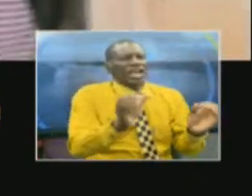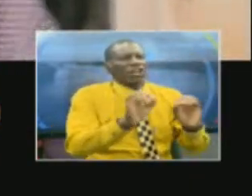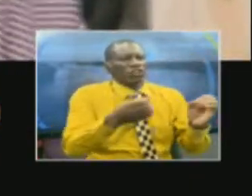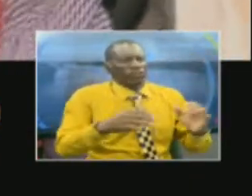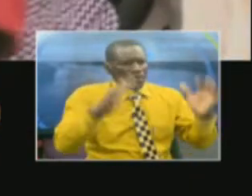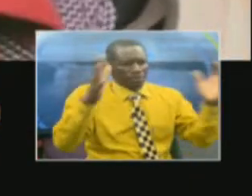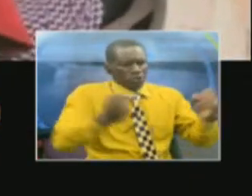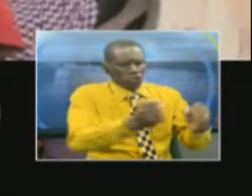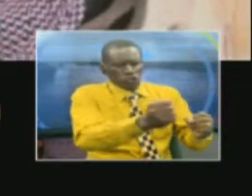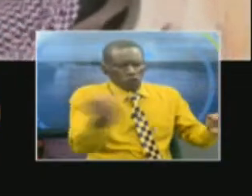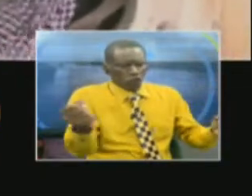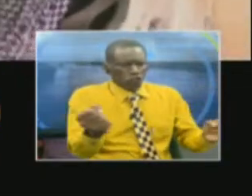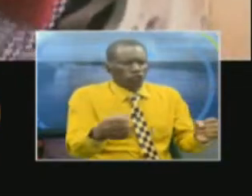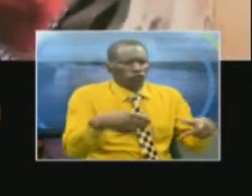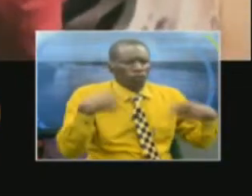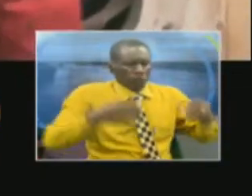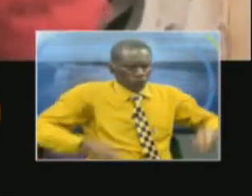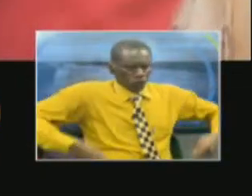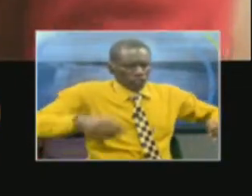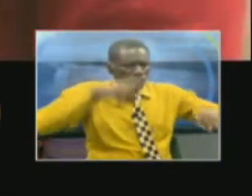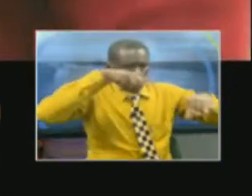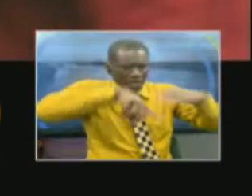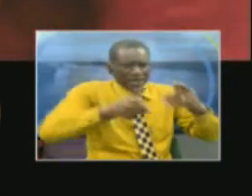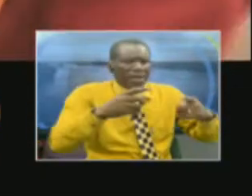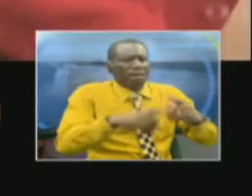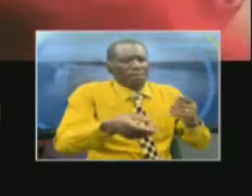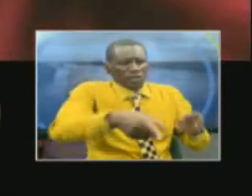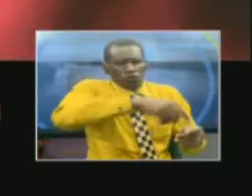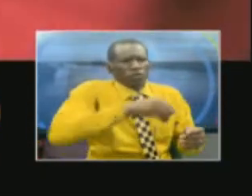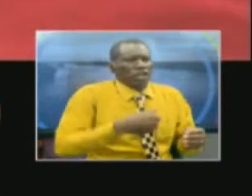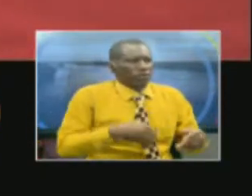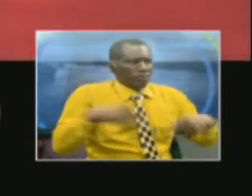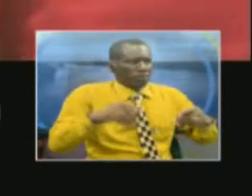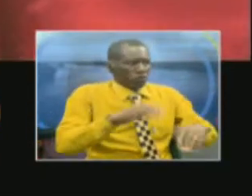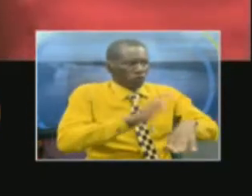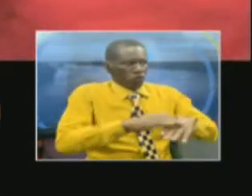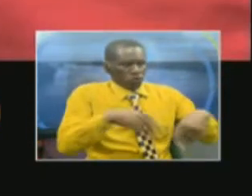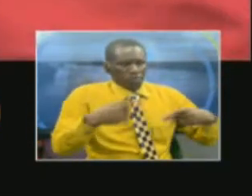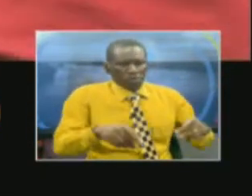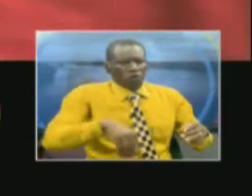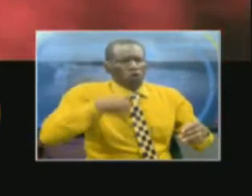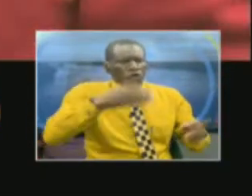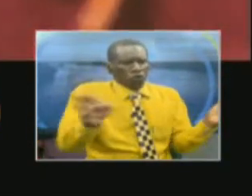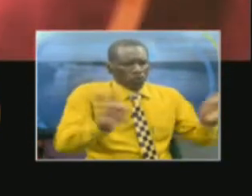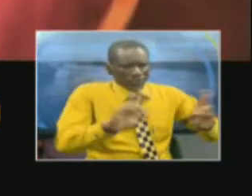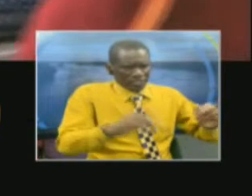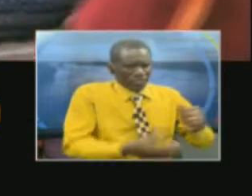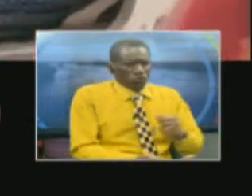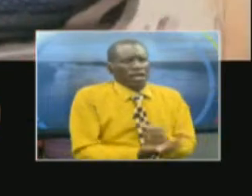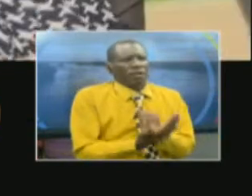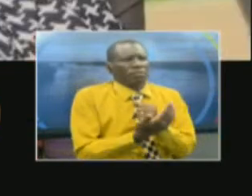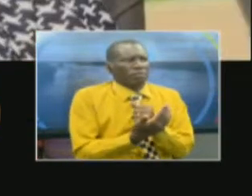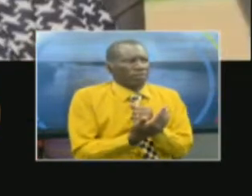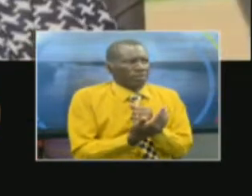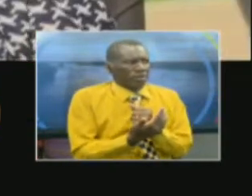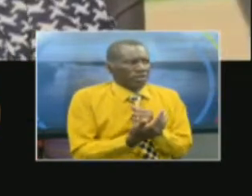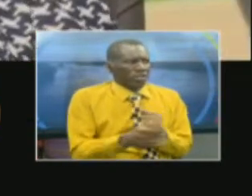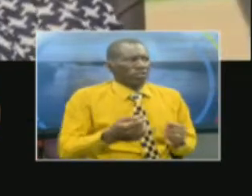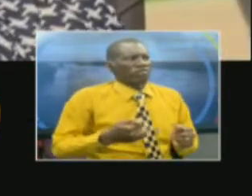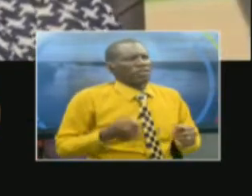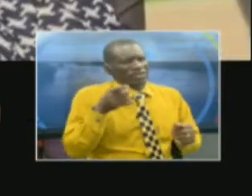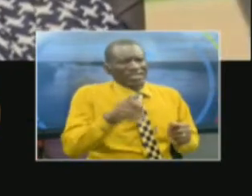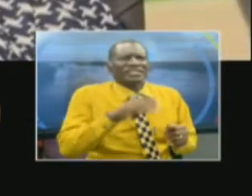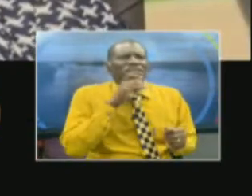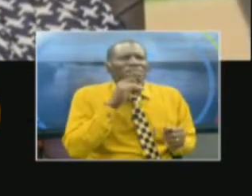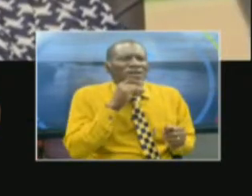to accommodate people on wheelchair. But there are people with big hearts who are always ready to help. There's this certain